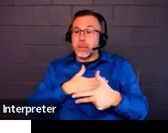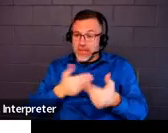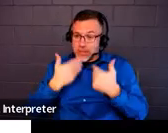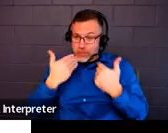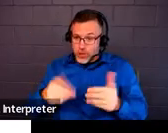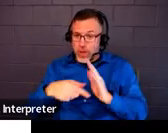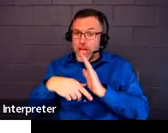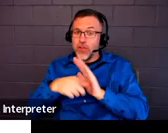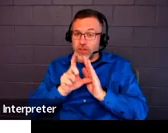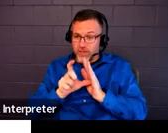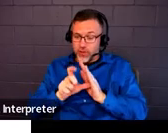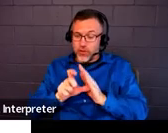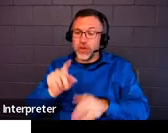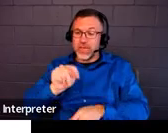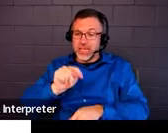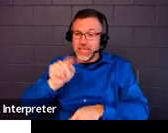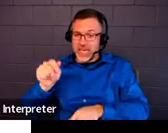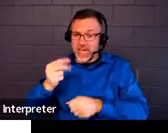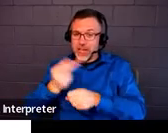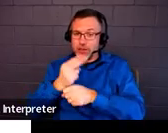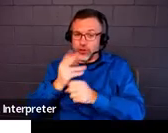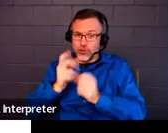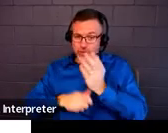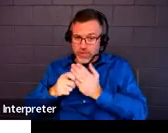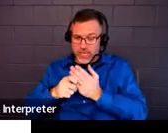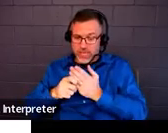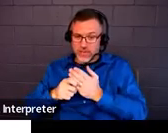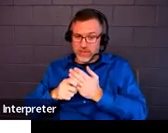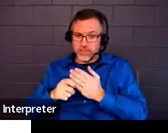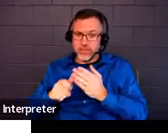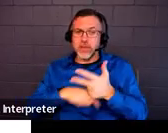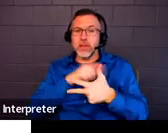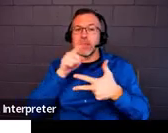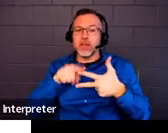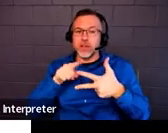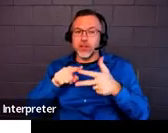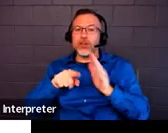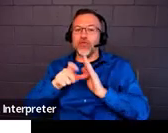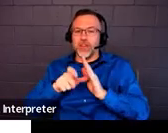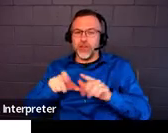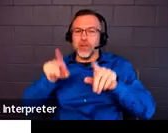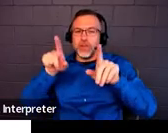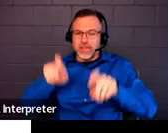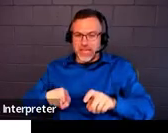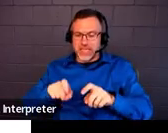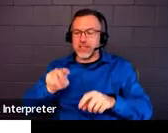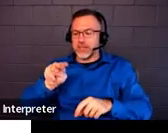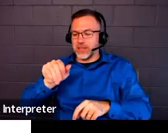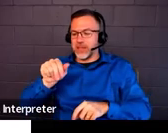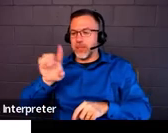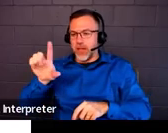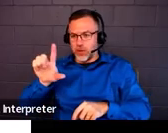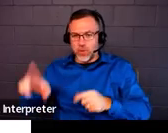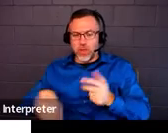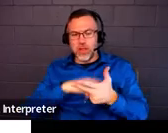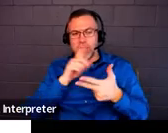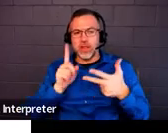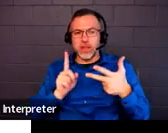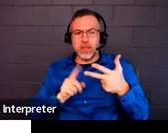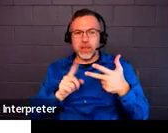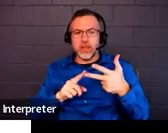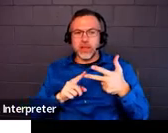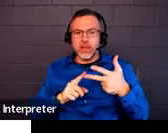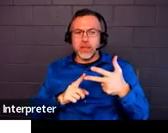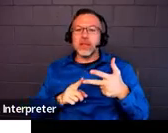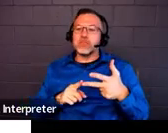test administrator user guide. You should also be reviewing the test administration manual and making a